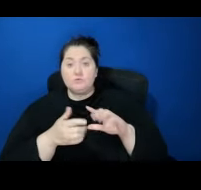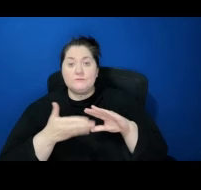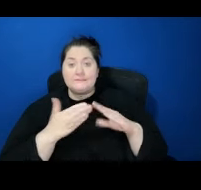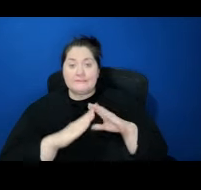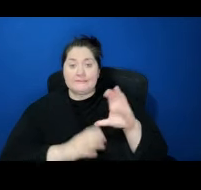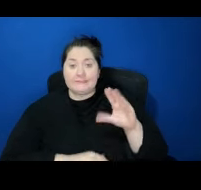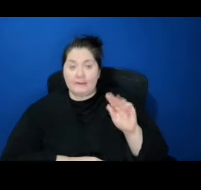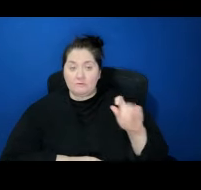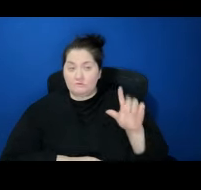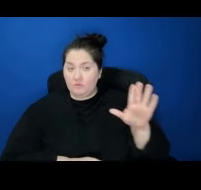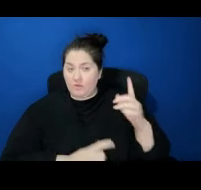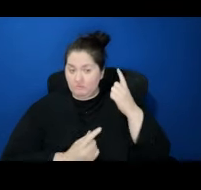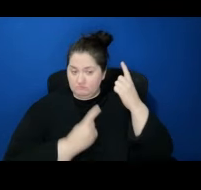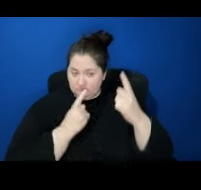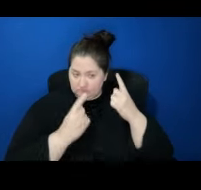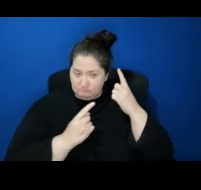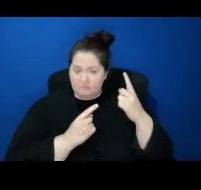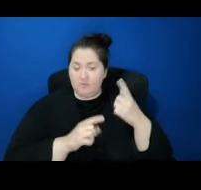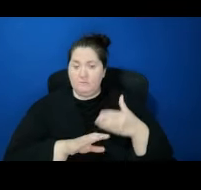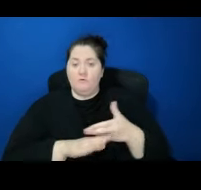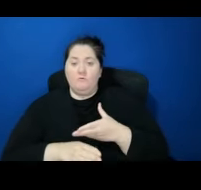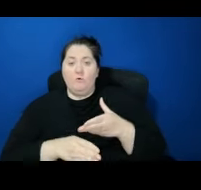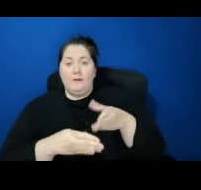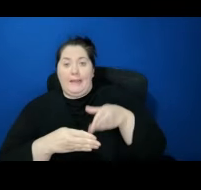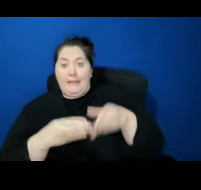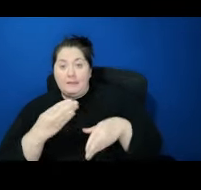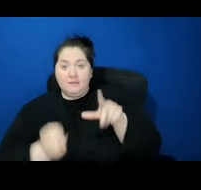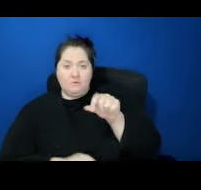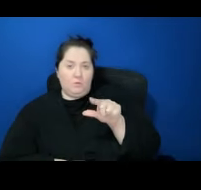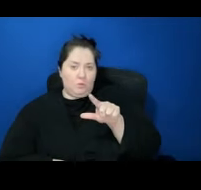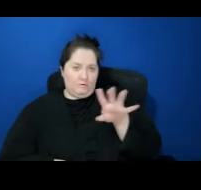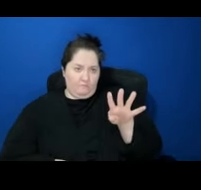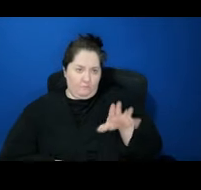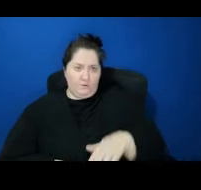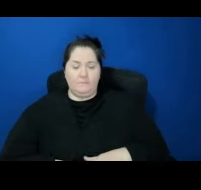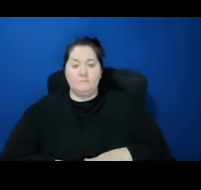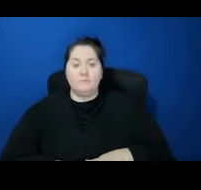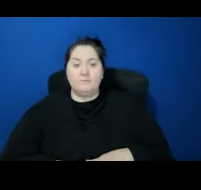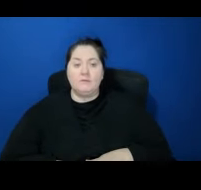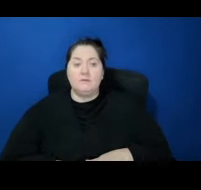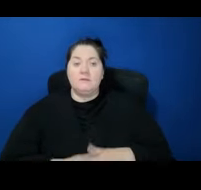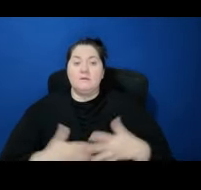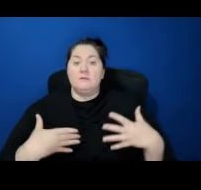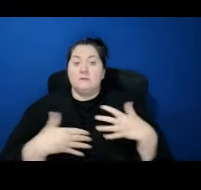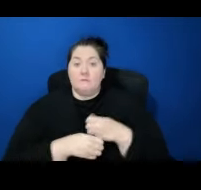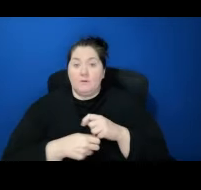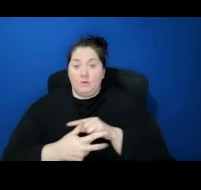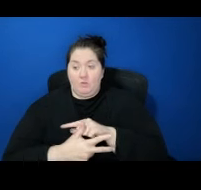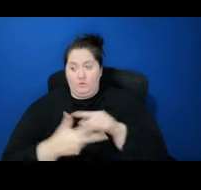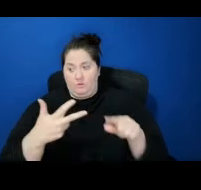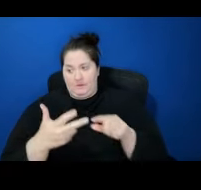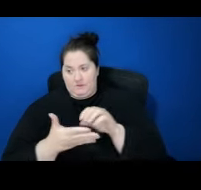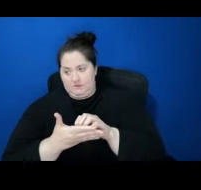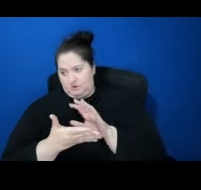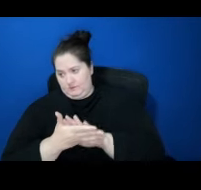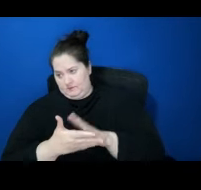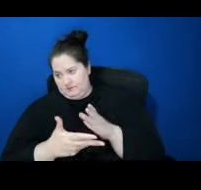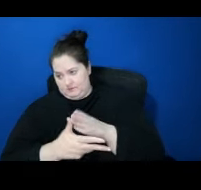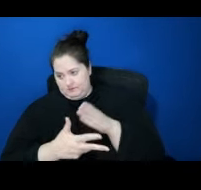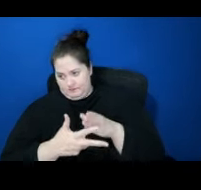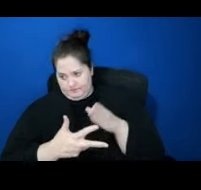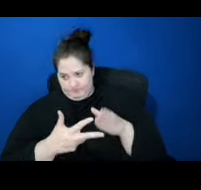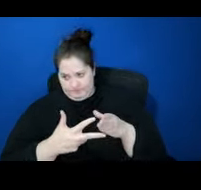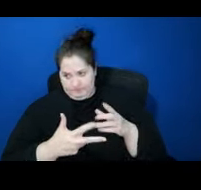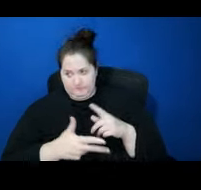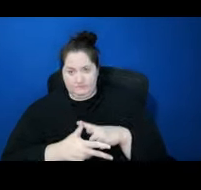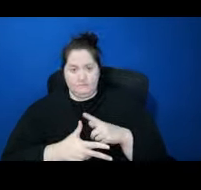their consideration by the end of the year. So just to summarize, there are three documents that are out for public review and